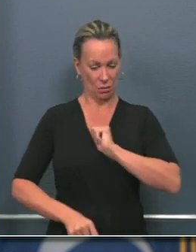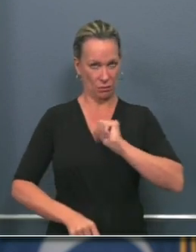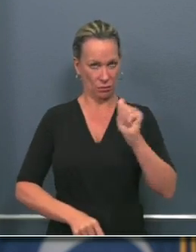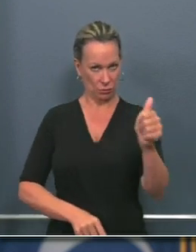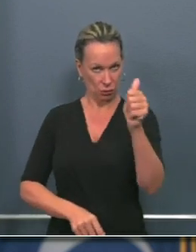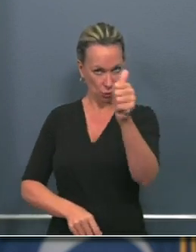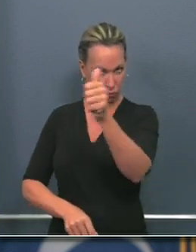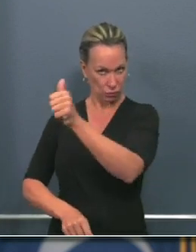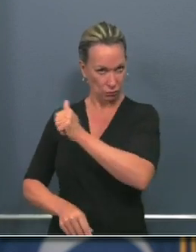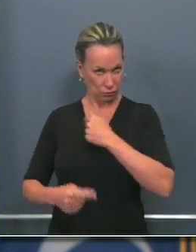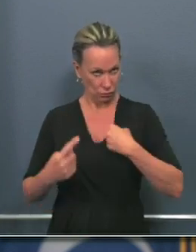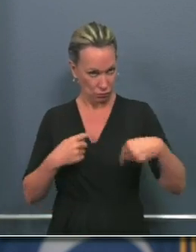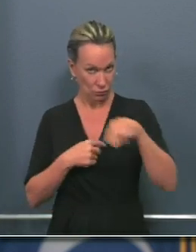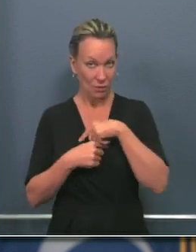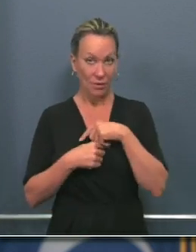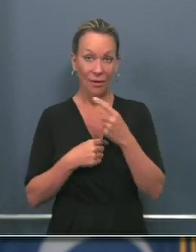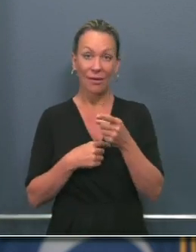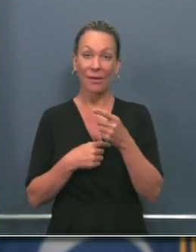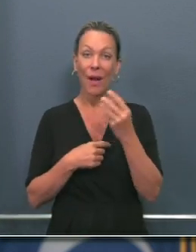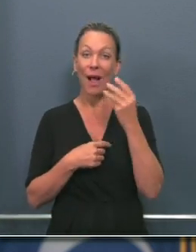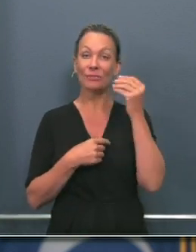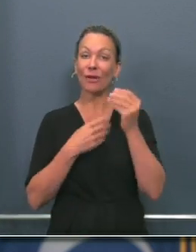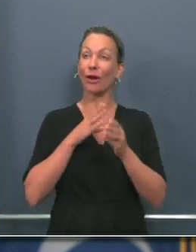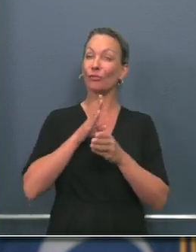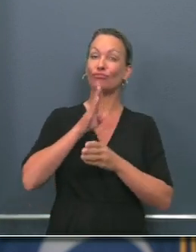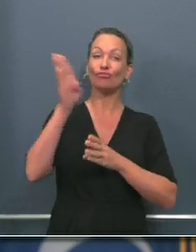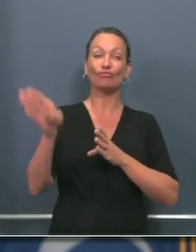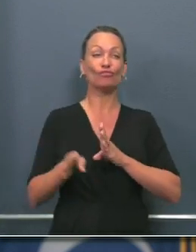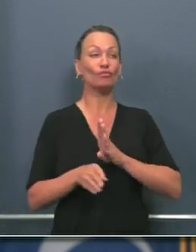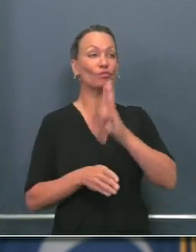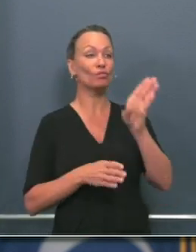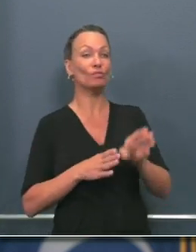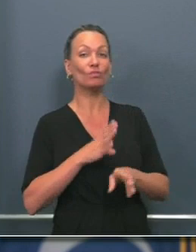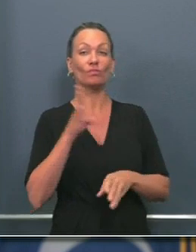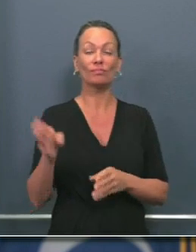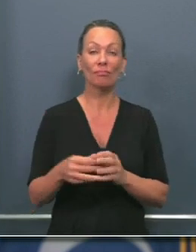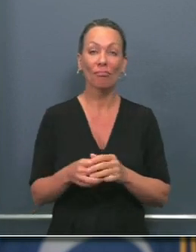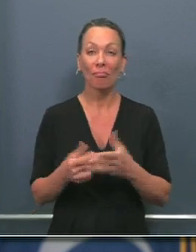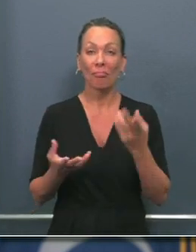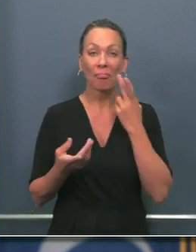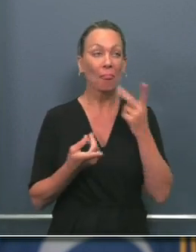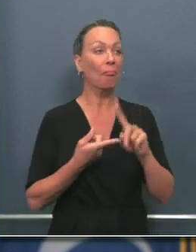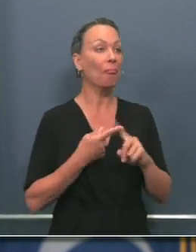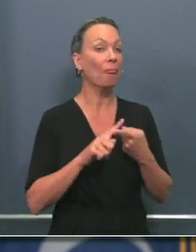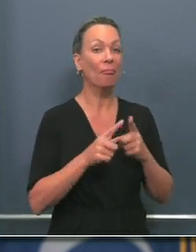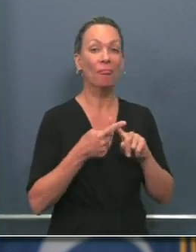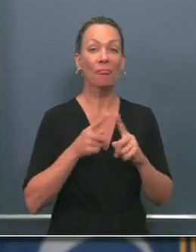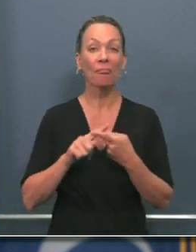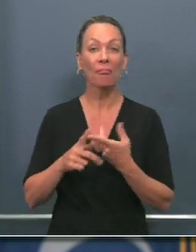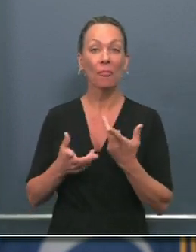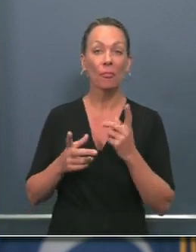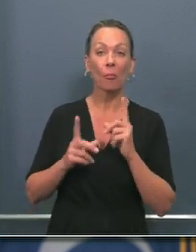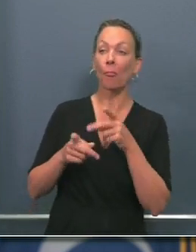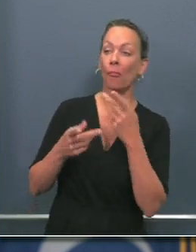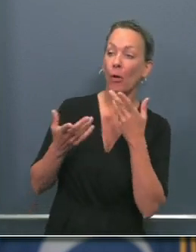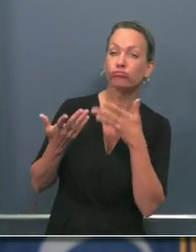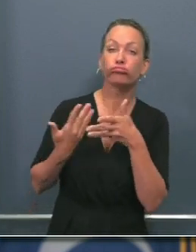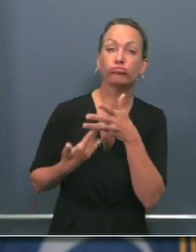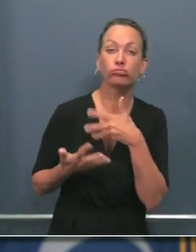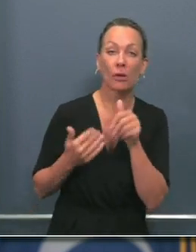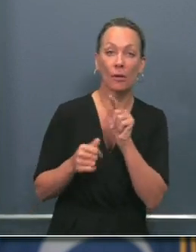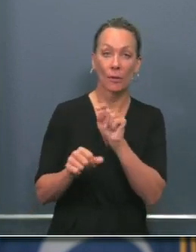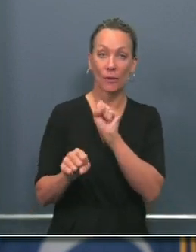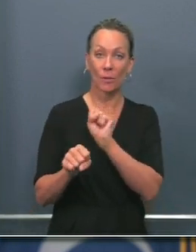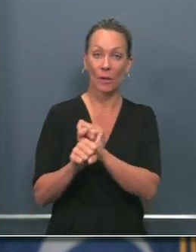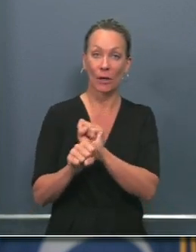cohorts of people that we haven't been spending a lot of time with, the prospects of an increased number of cases obviously presents itself.